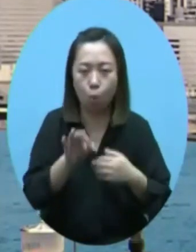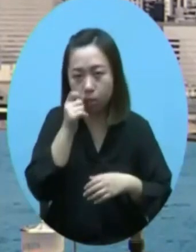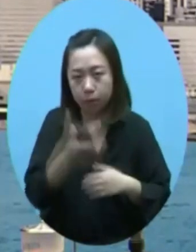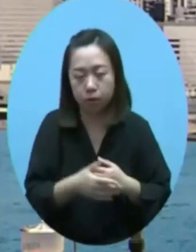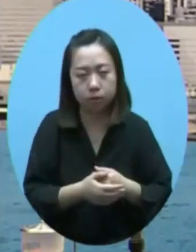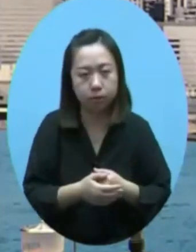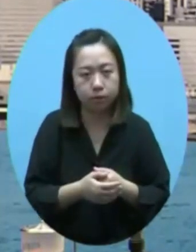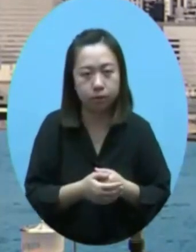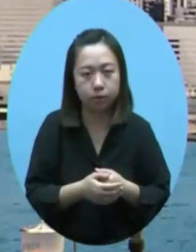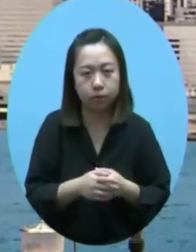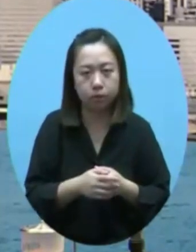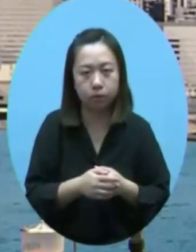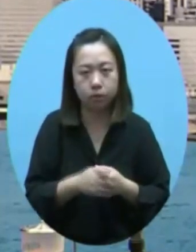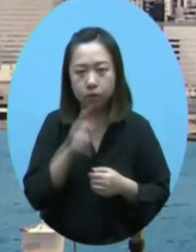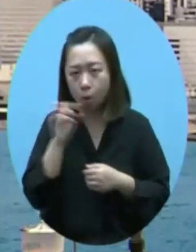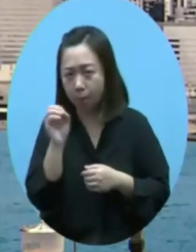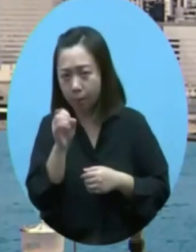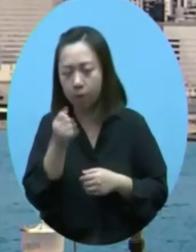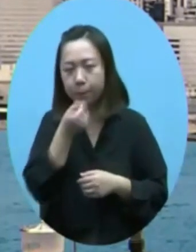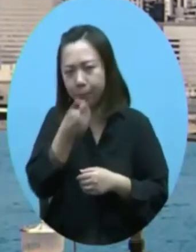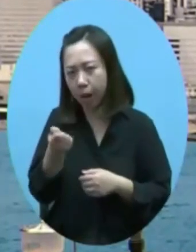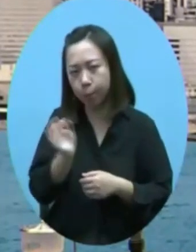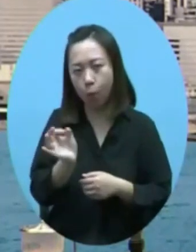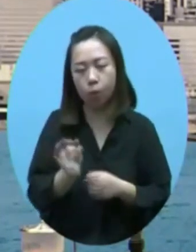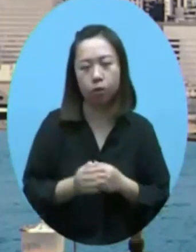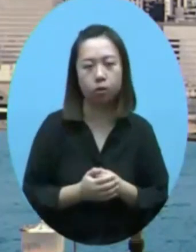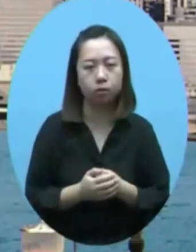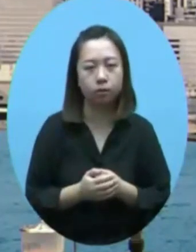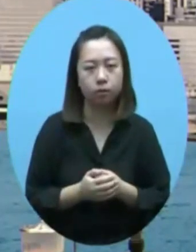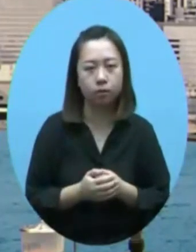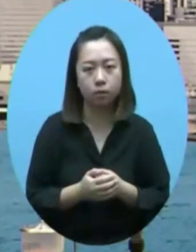Well, some of them have no discernible traits.